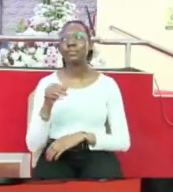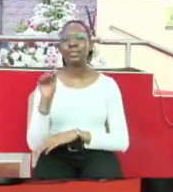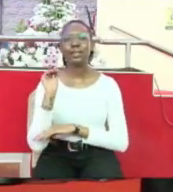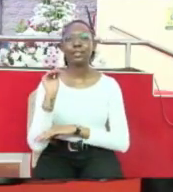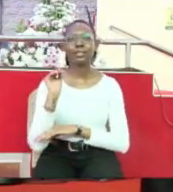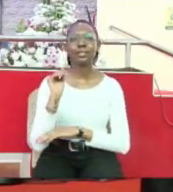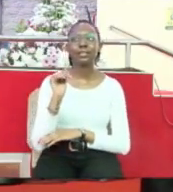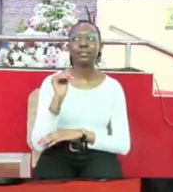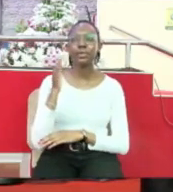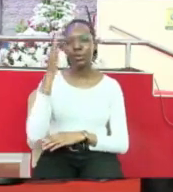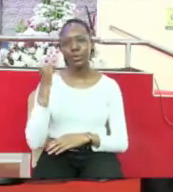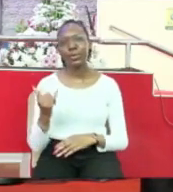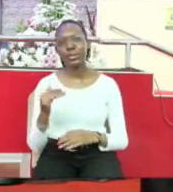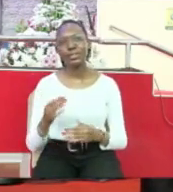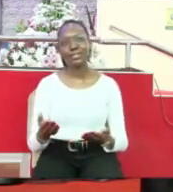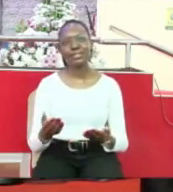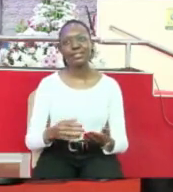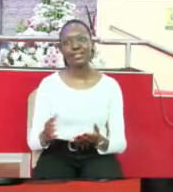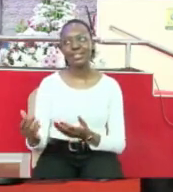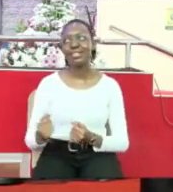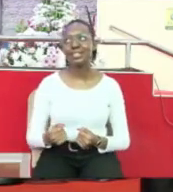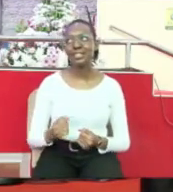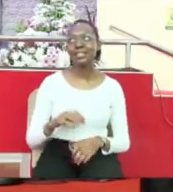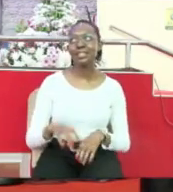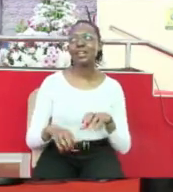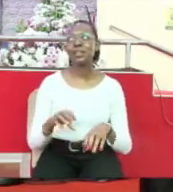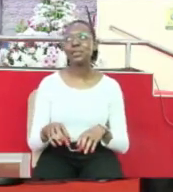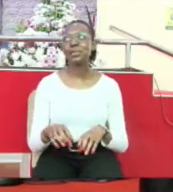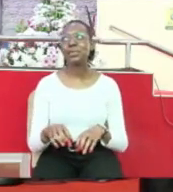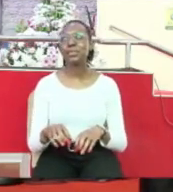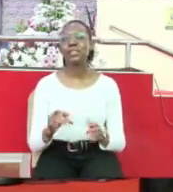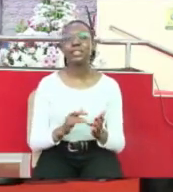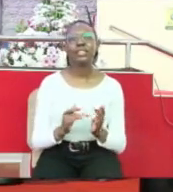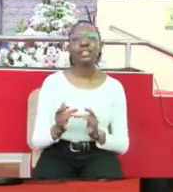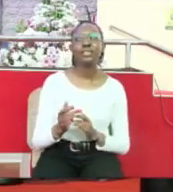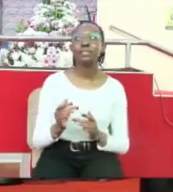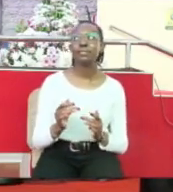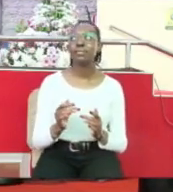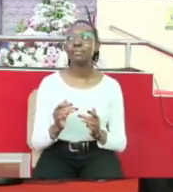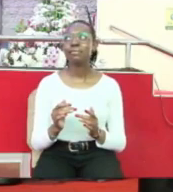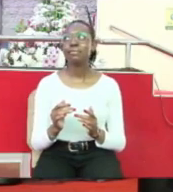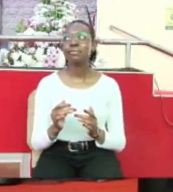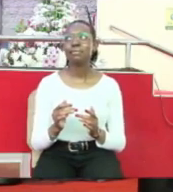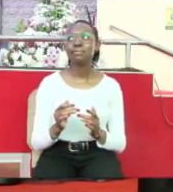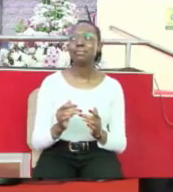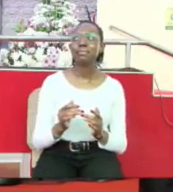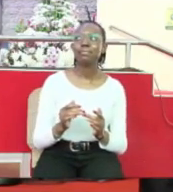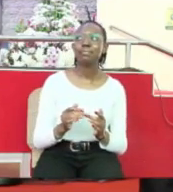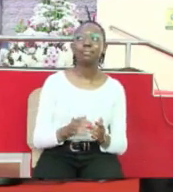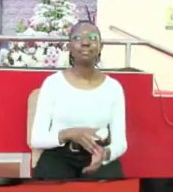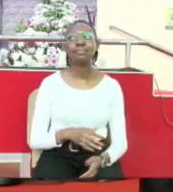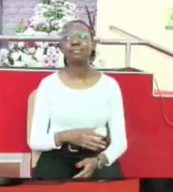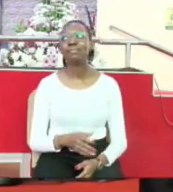as Jesus had told them, and the people let them go. When they brought the colt to Jesus and threw their cloaks over